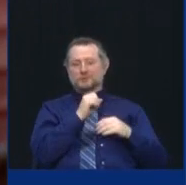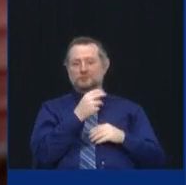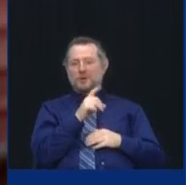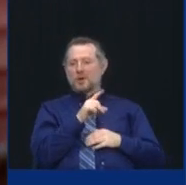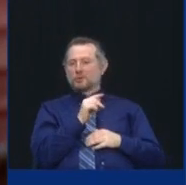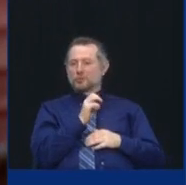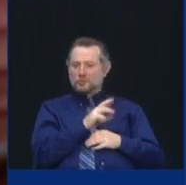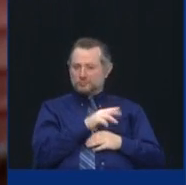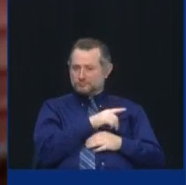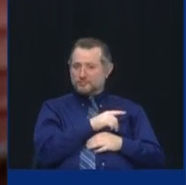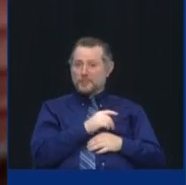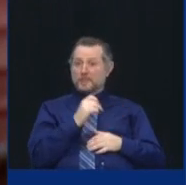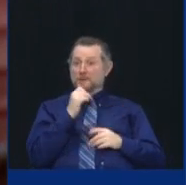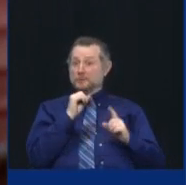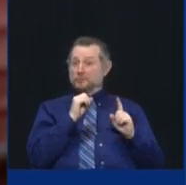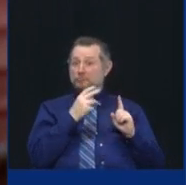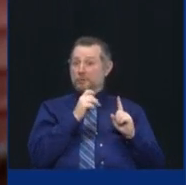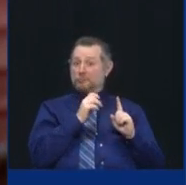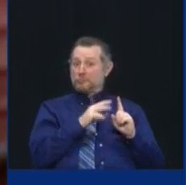safe.